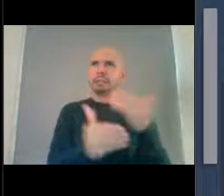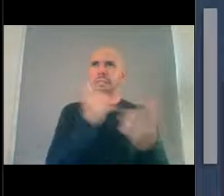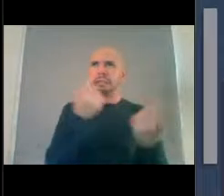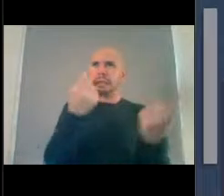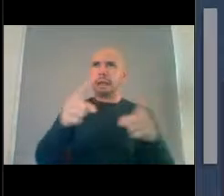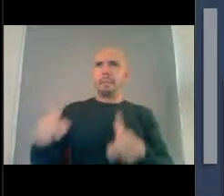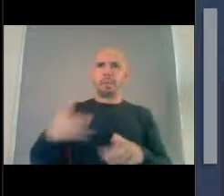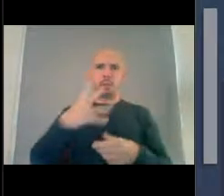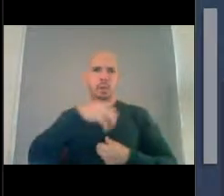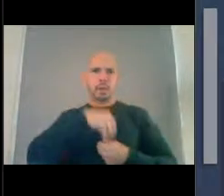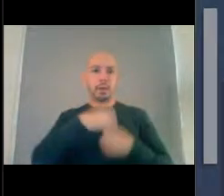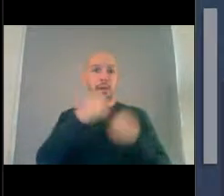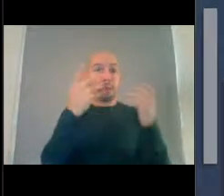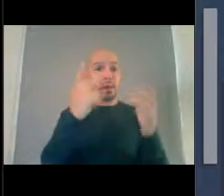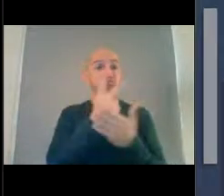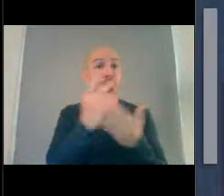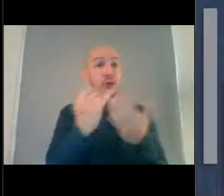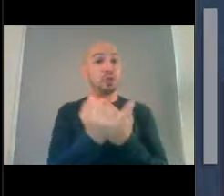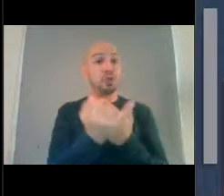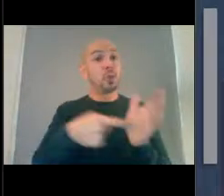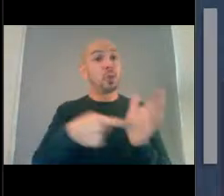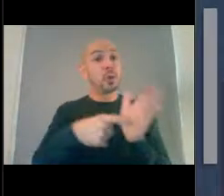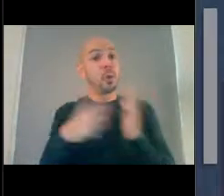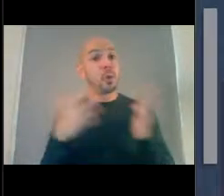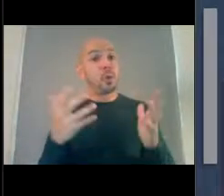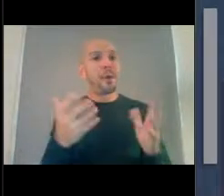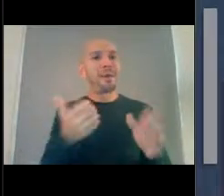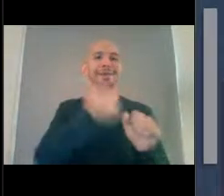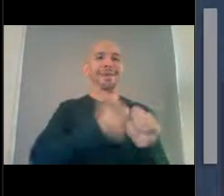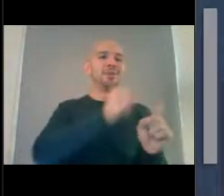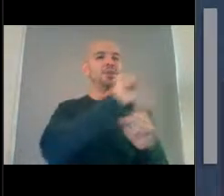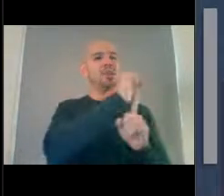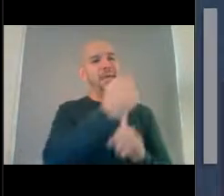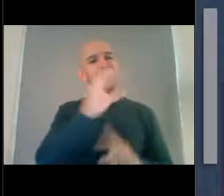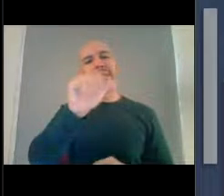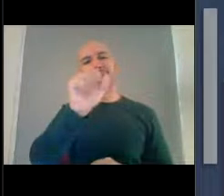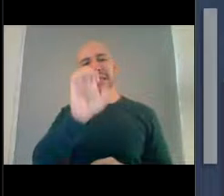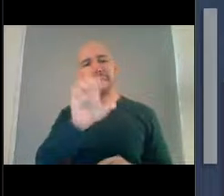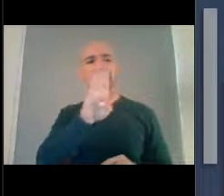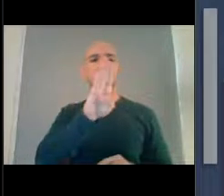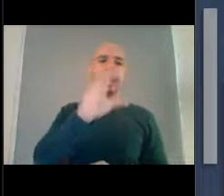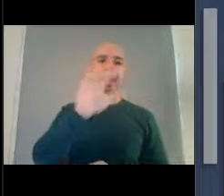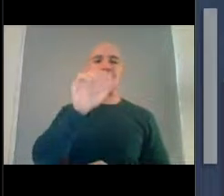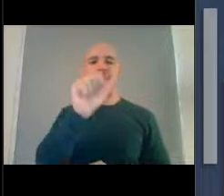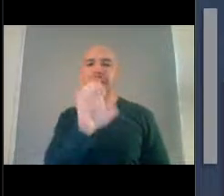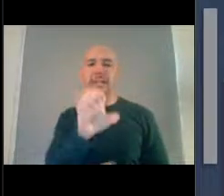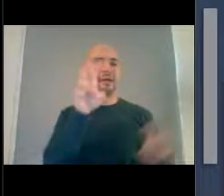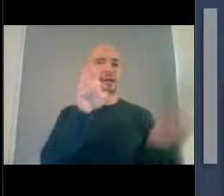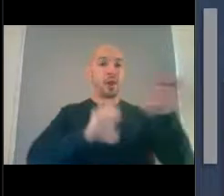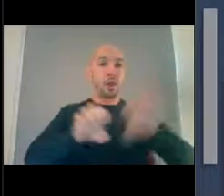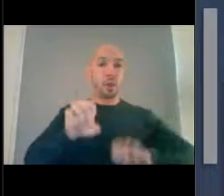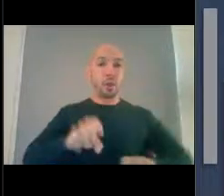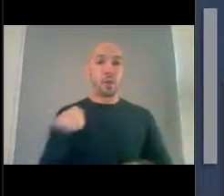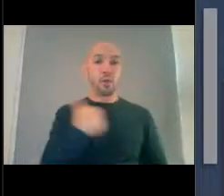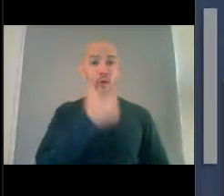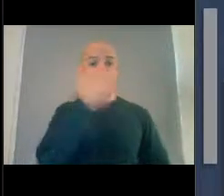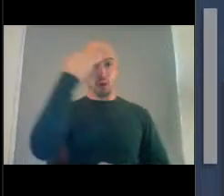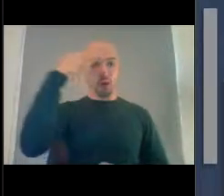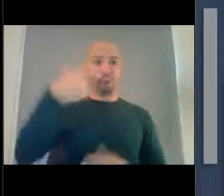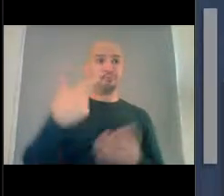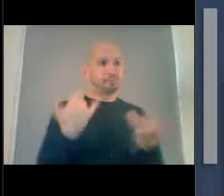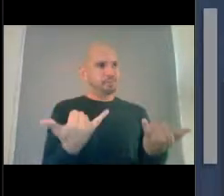many projects as we know require some sort of case-by-case evaluation so we know from this conversation that